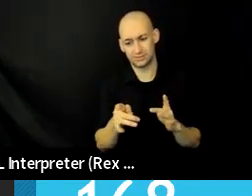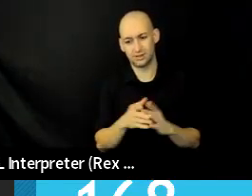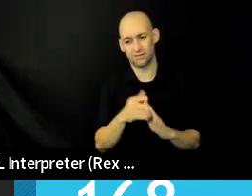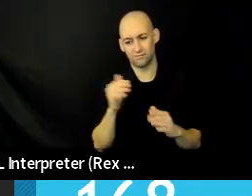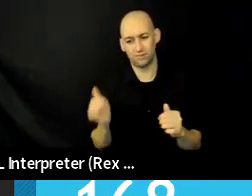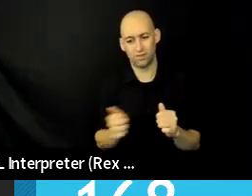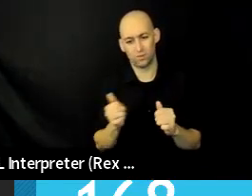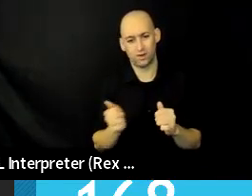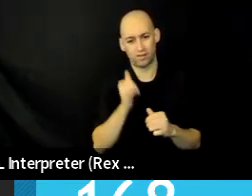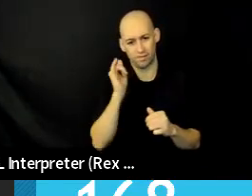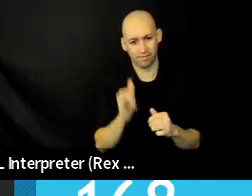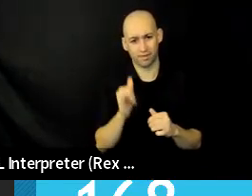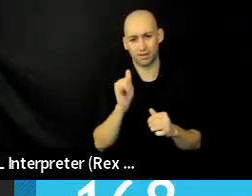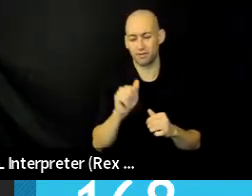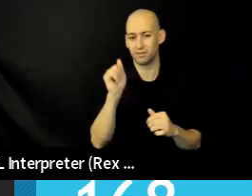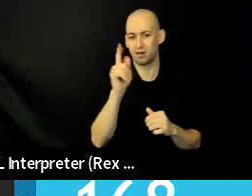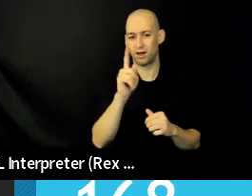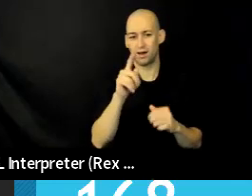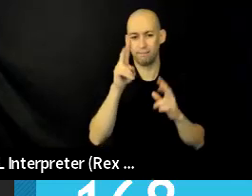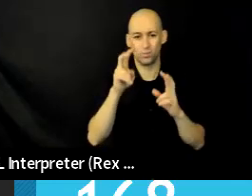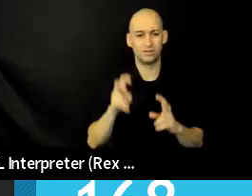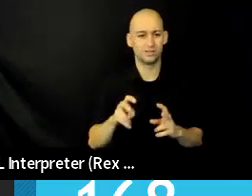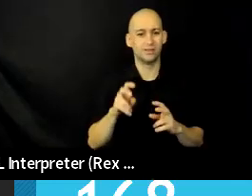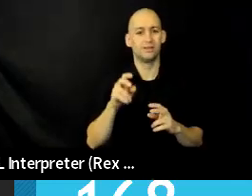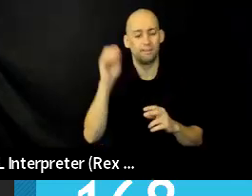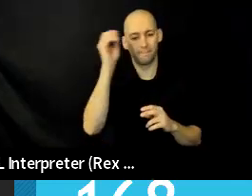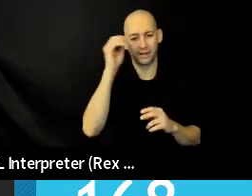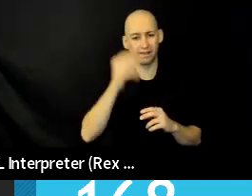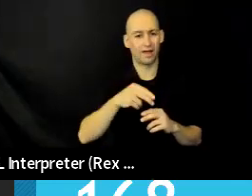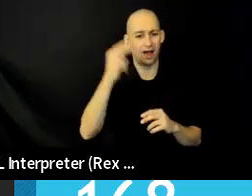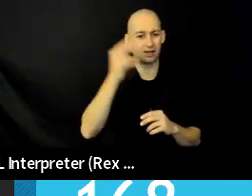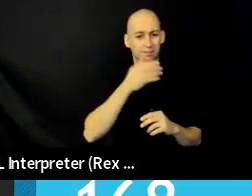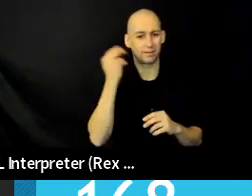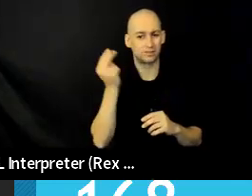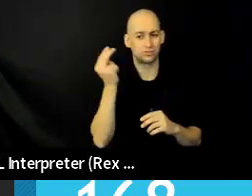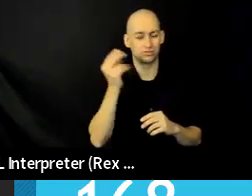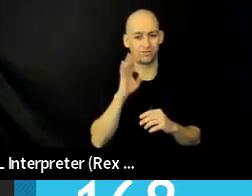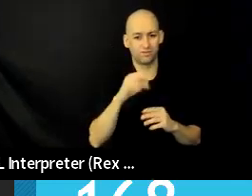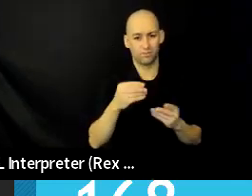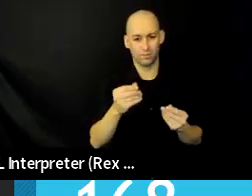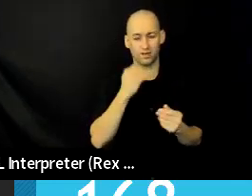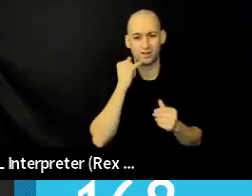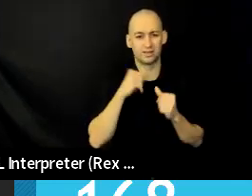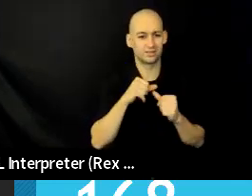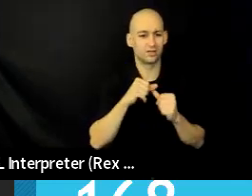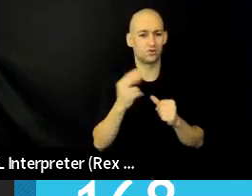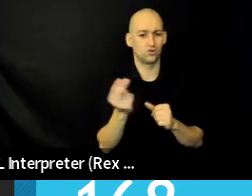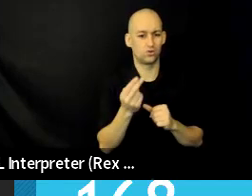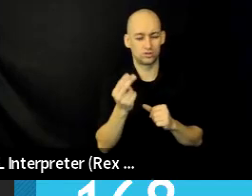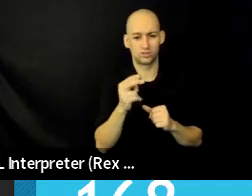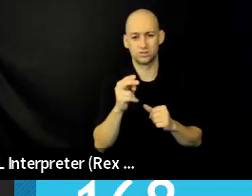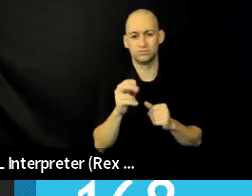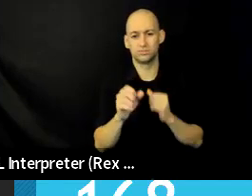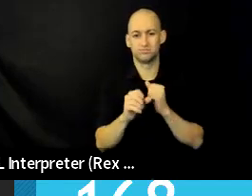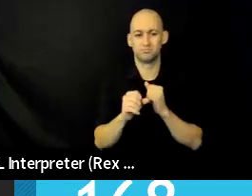following that, of course, the appraiser's opinion is that the highest and best use of the property is the continued commercial use of the